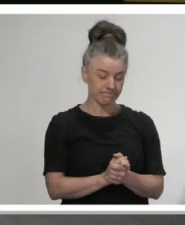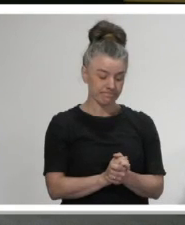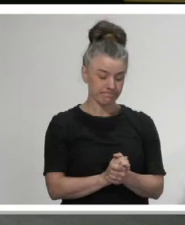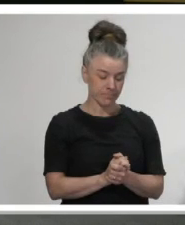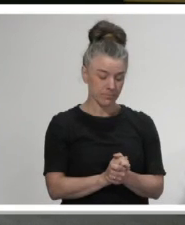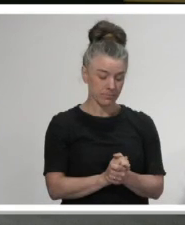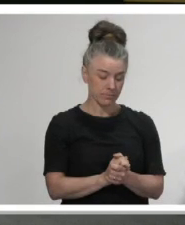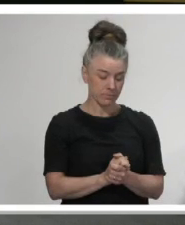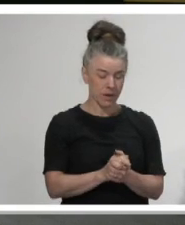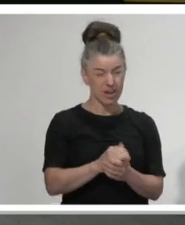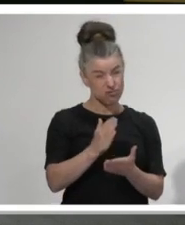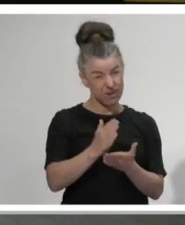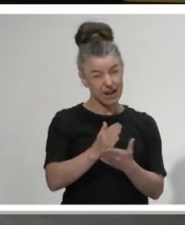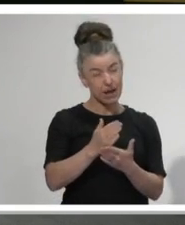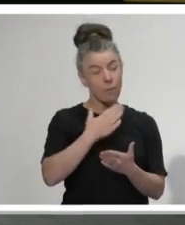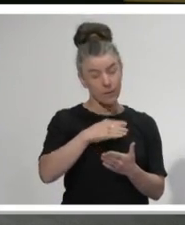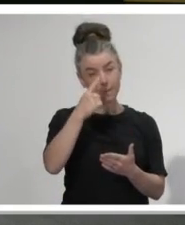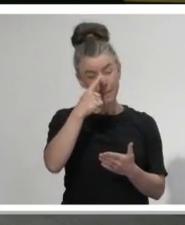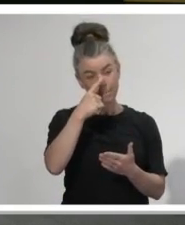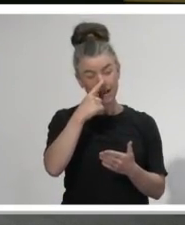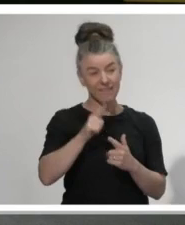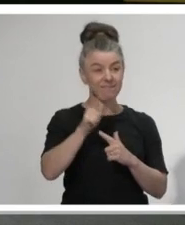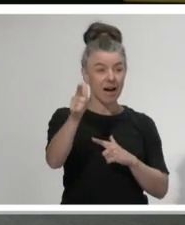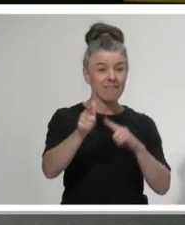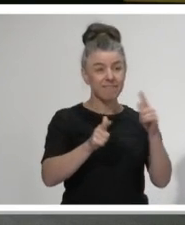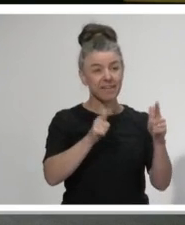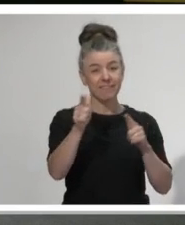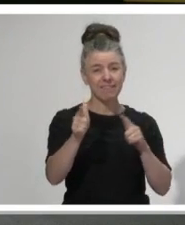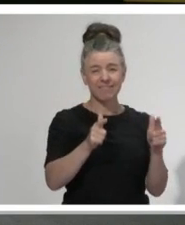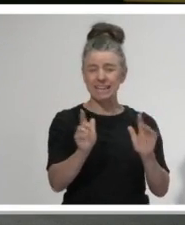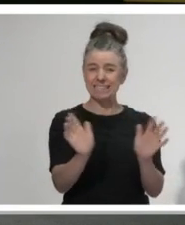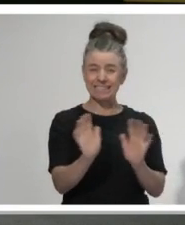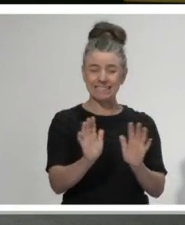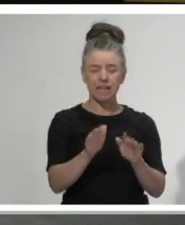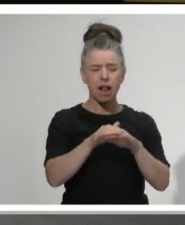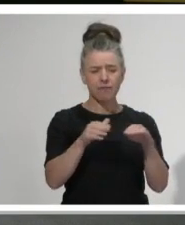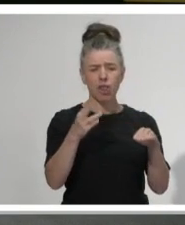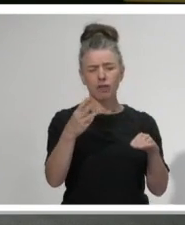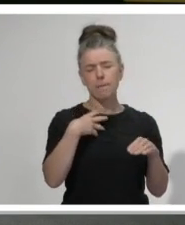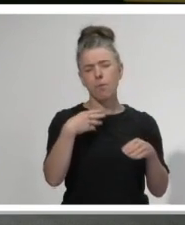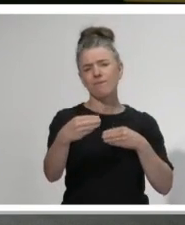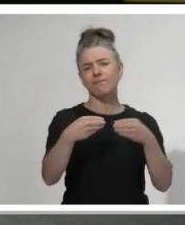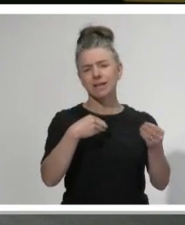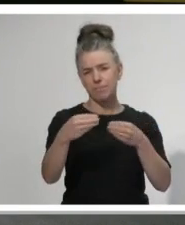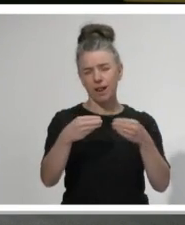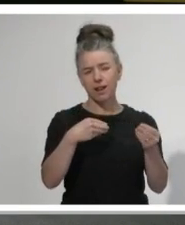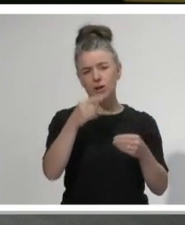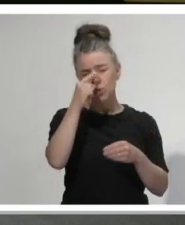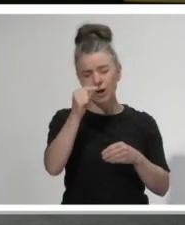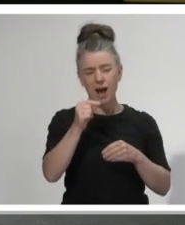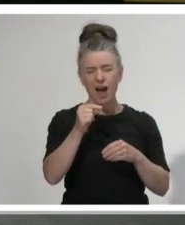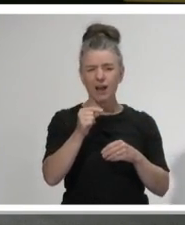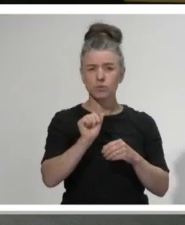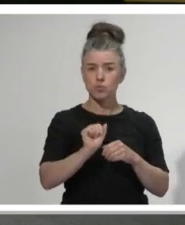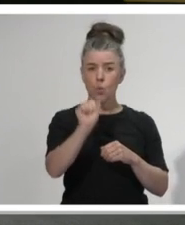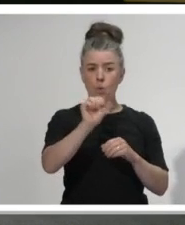want them to stay close to home. Under level 3, there has been some relaxation to allow you to travel within your region,